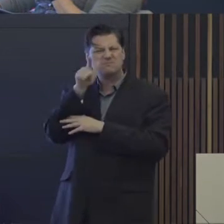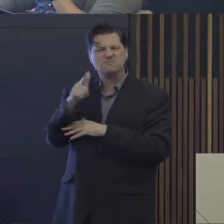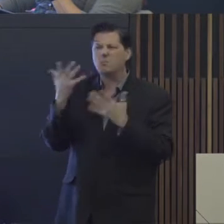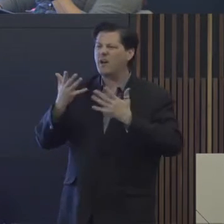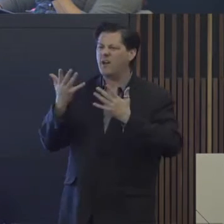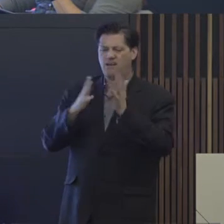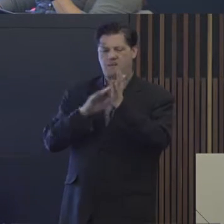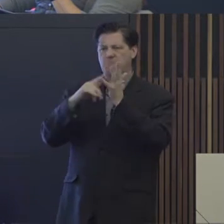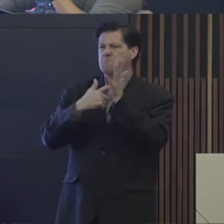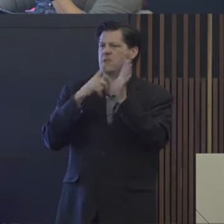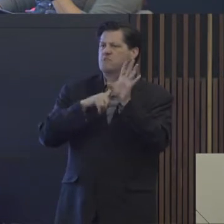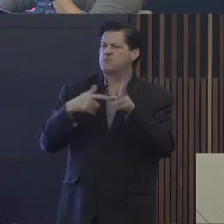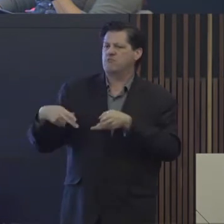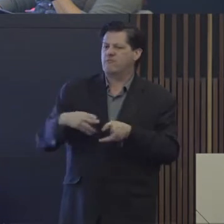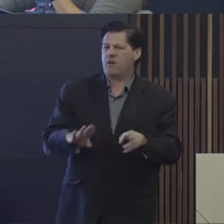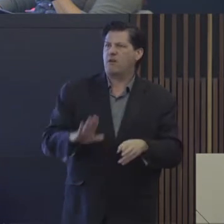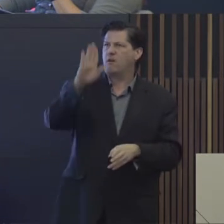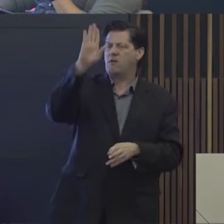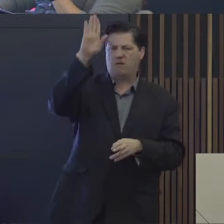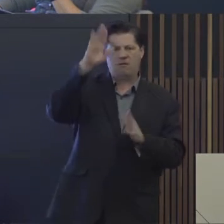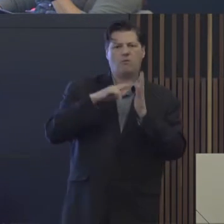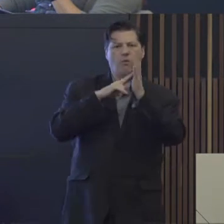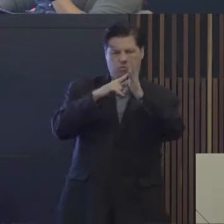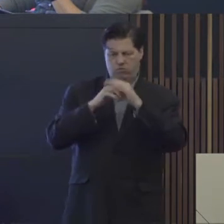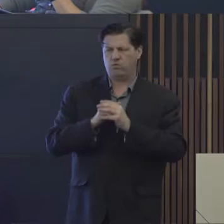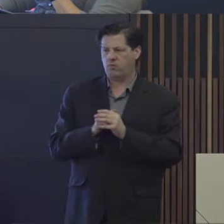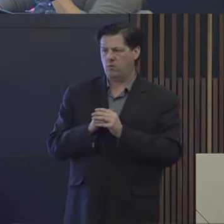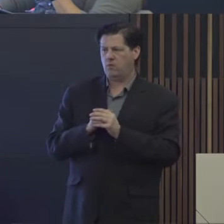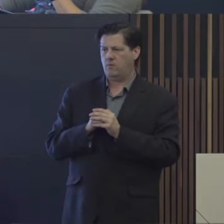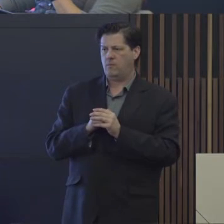Murray, up in the north part of the state. By